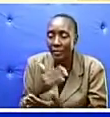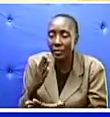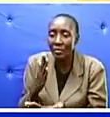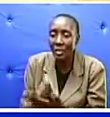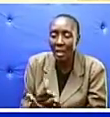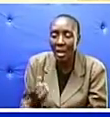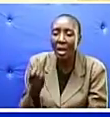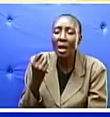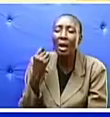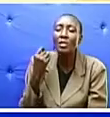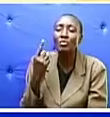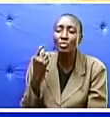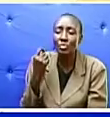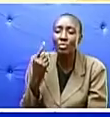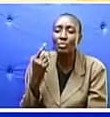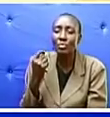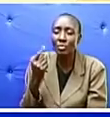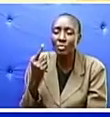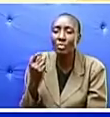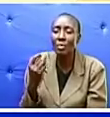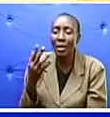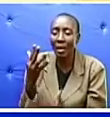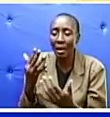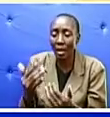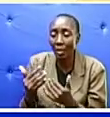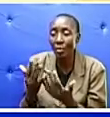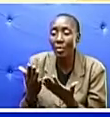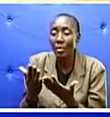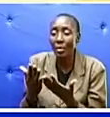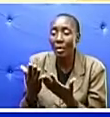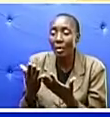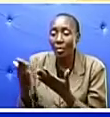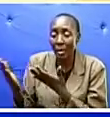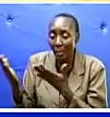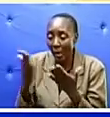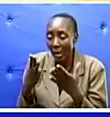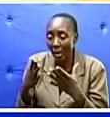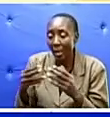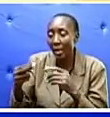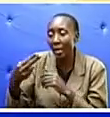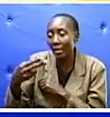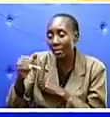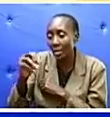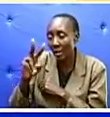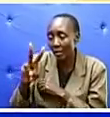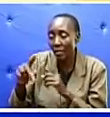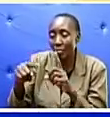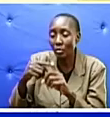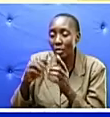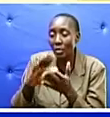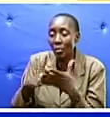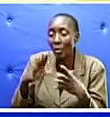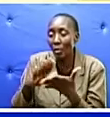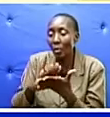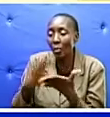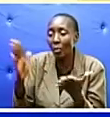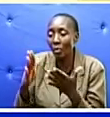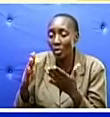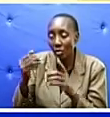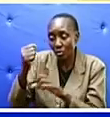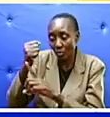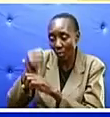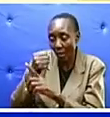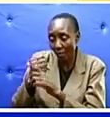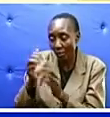this PNS is healing more HIV positive people. So their effort were in those PNS.